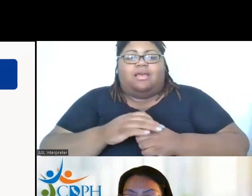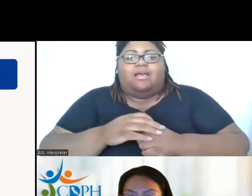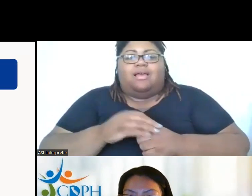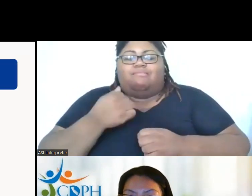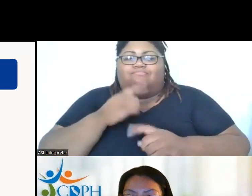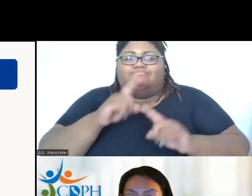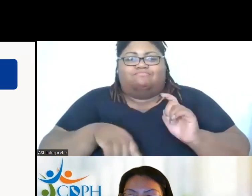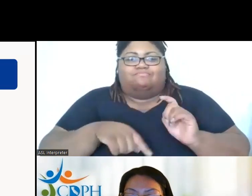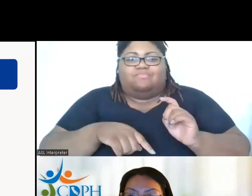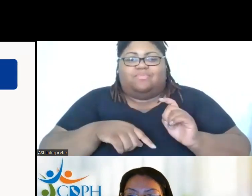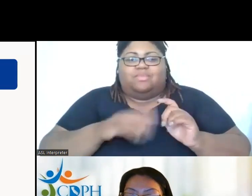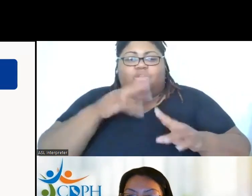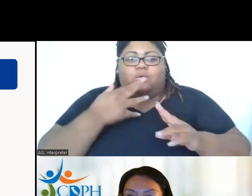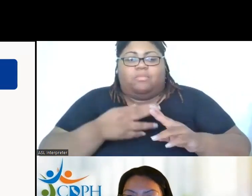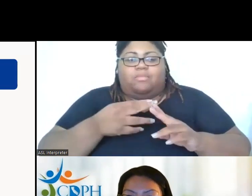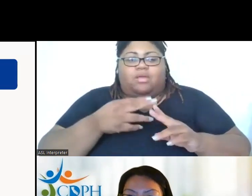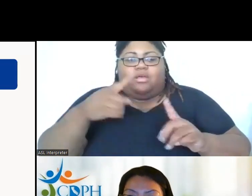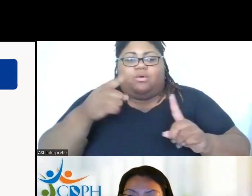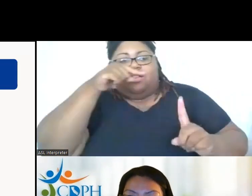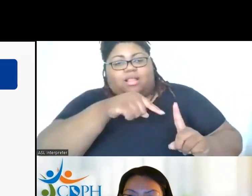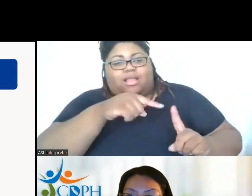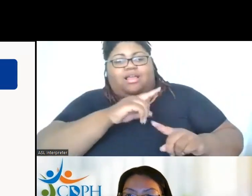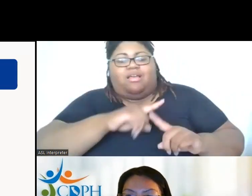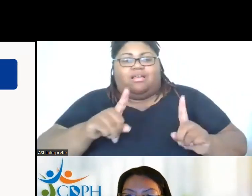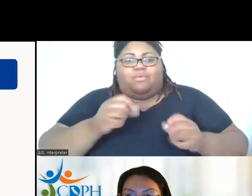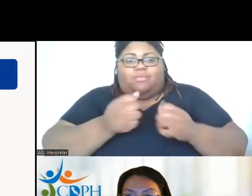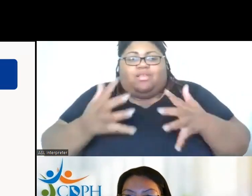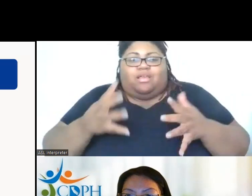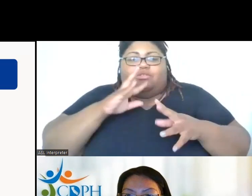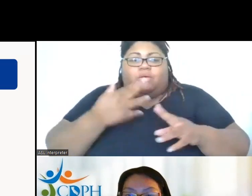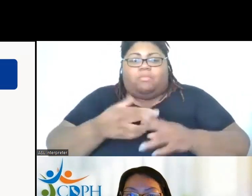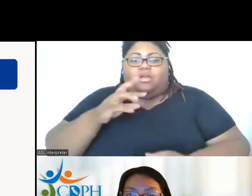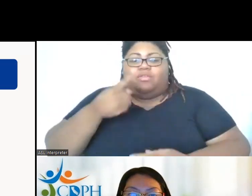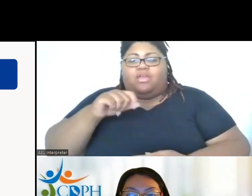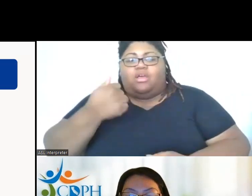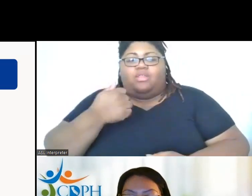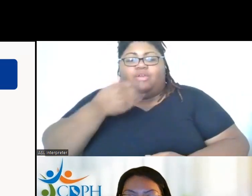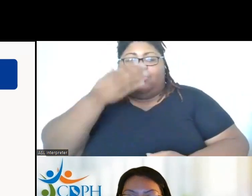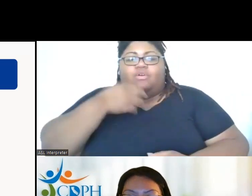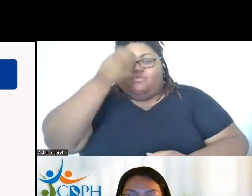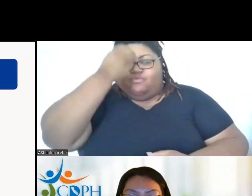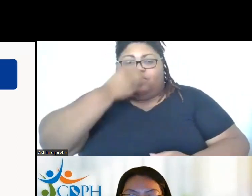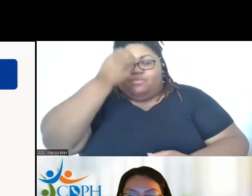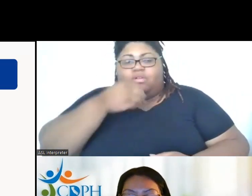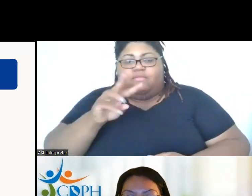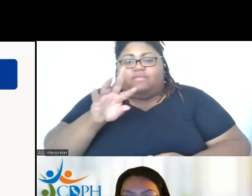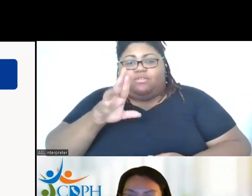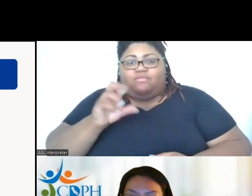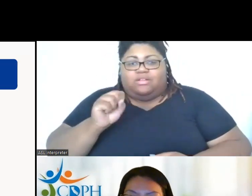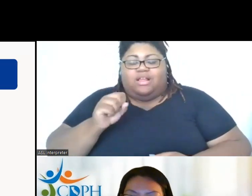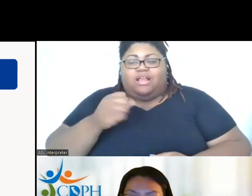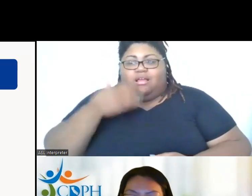without also thinking about the other respiratory viruses that have been circulating. I know this is an overwhelming